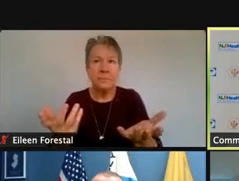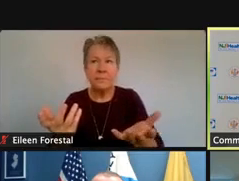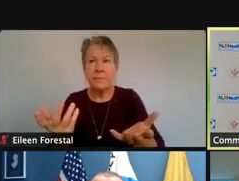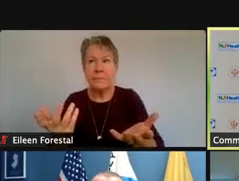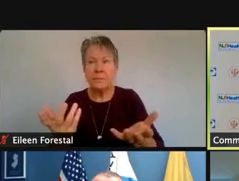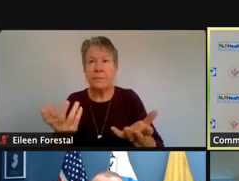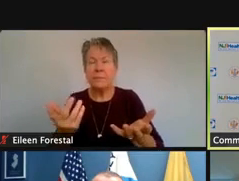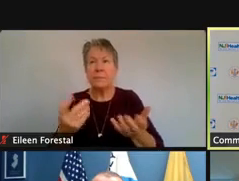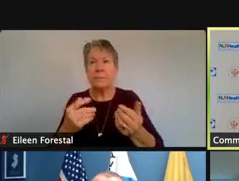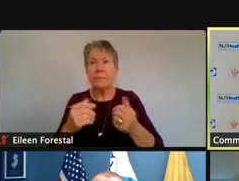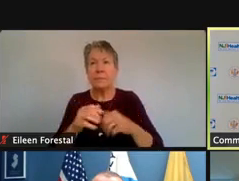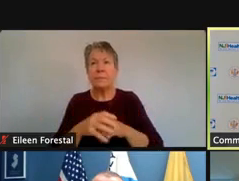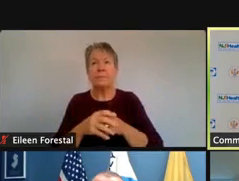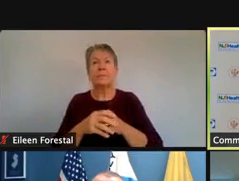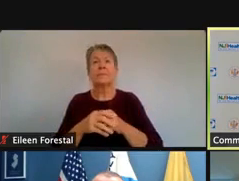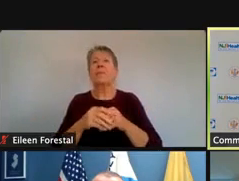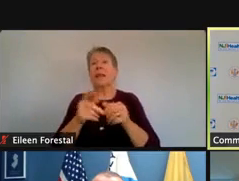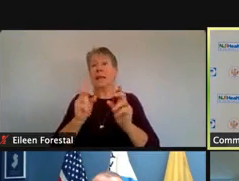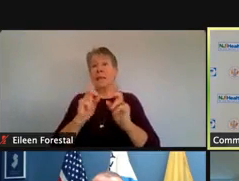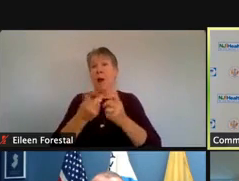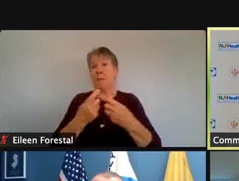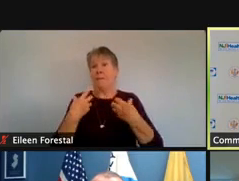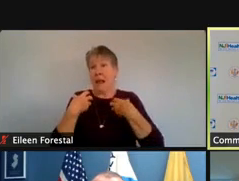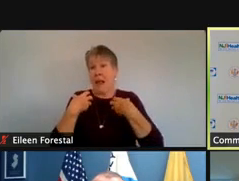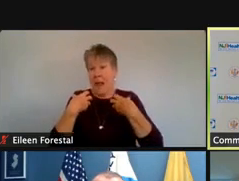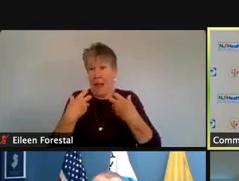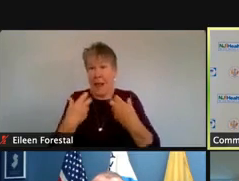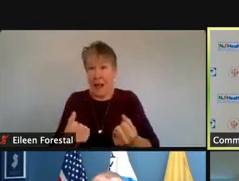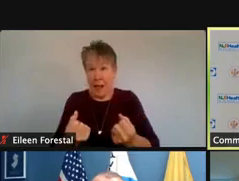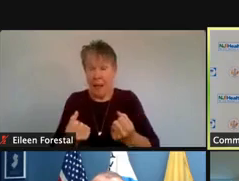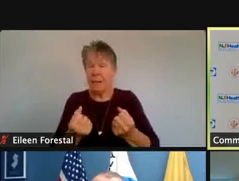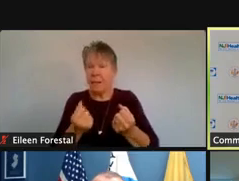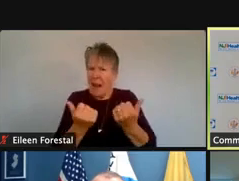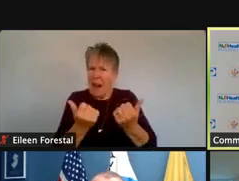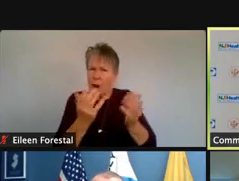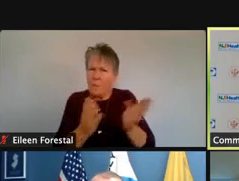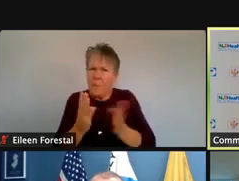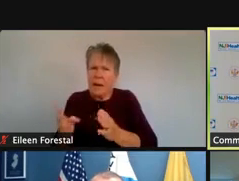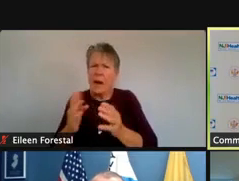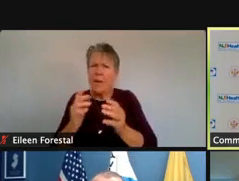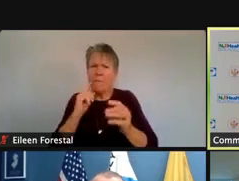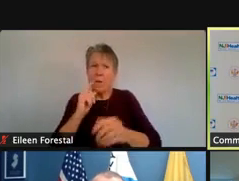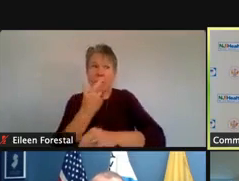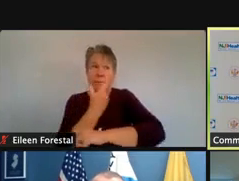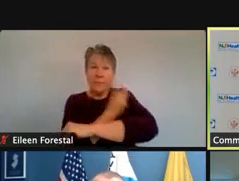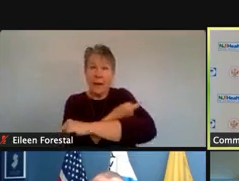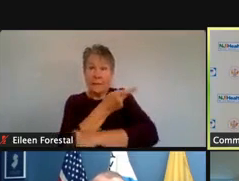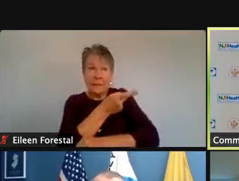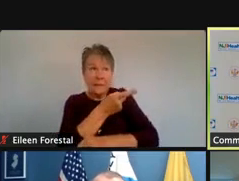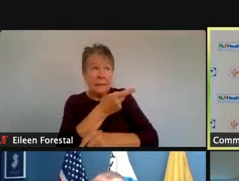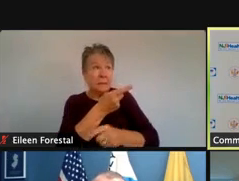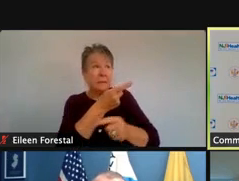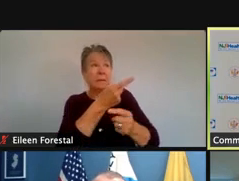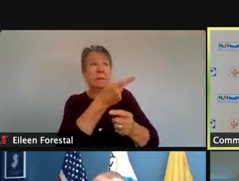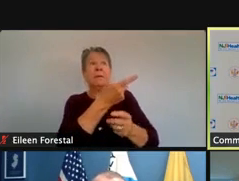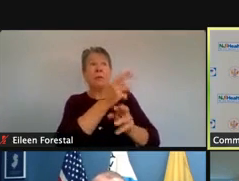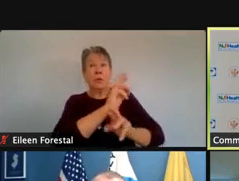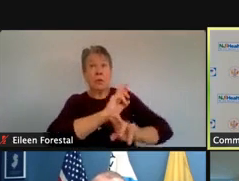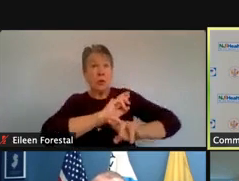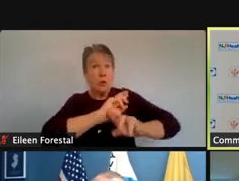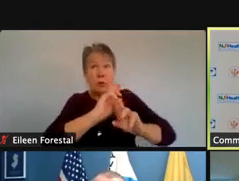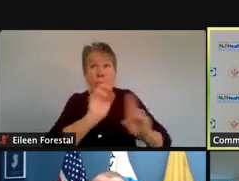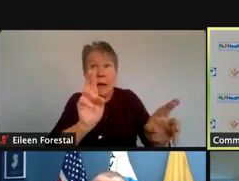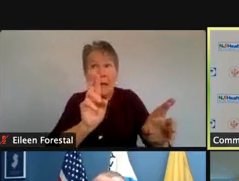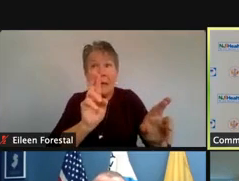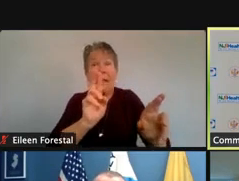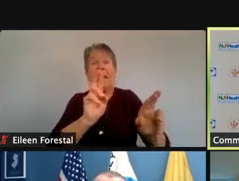the introduction of a vaccine and a wide-scale vaccination program since July. There is